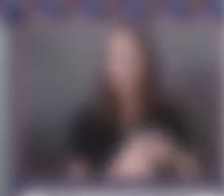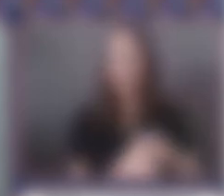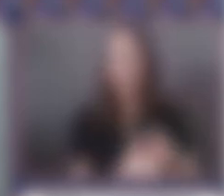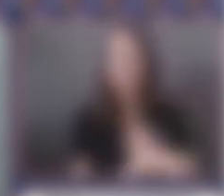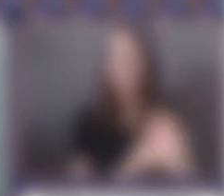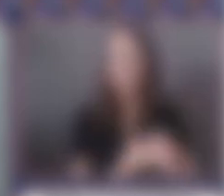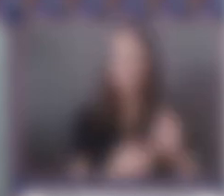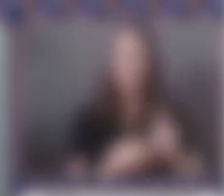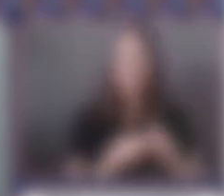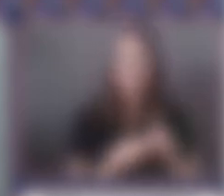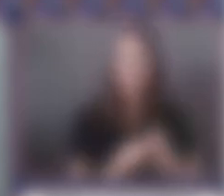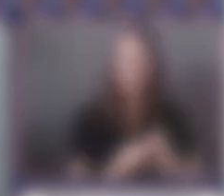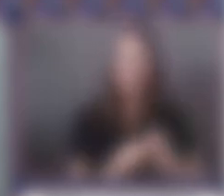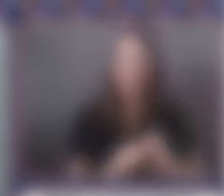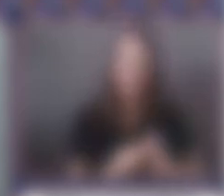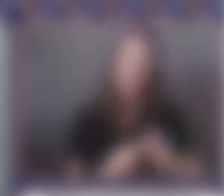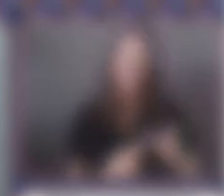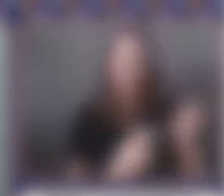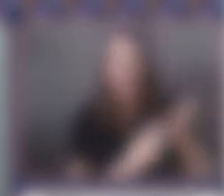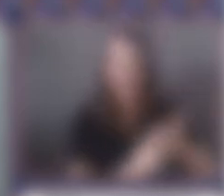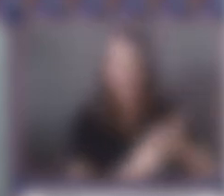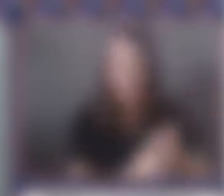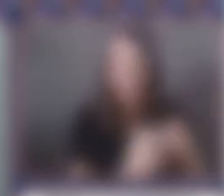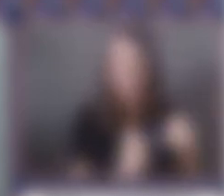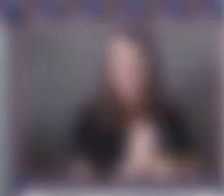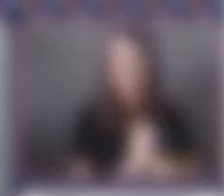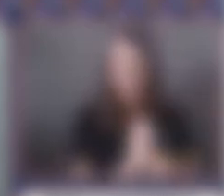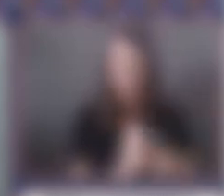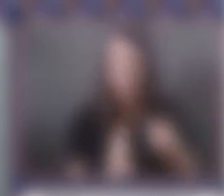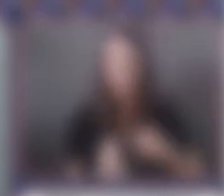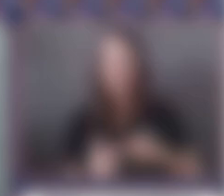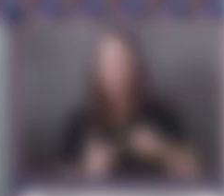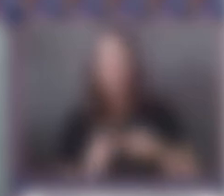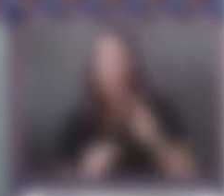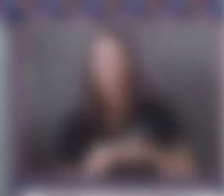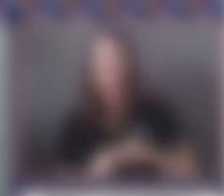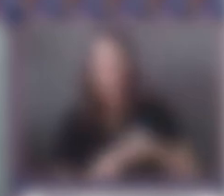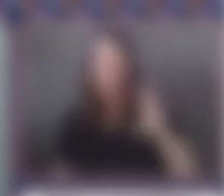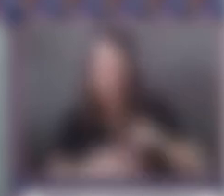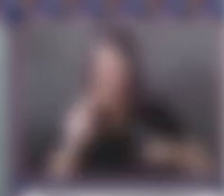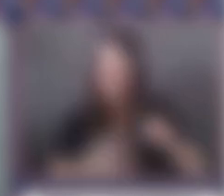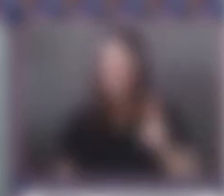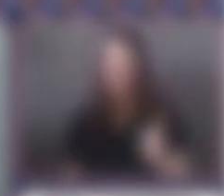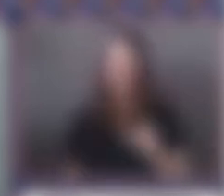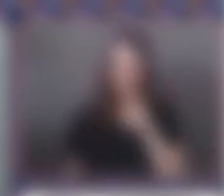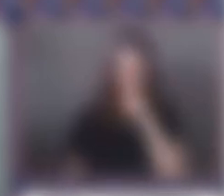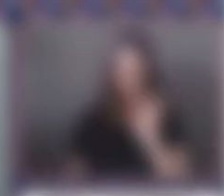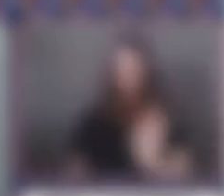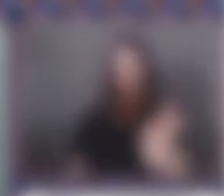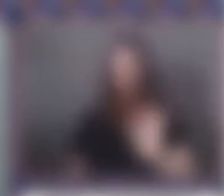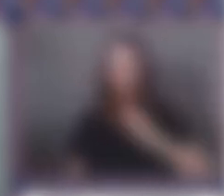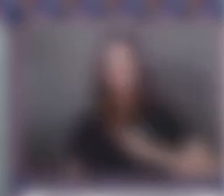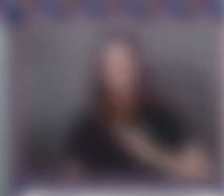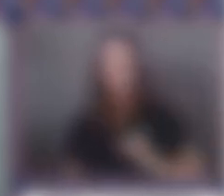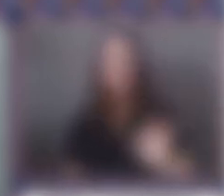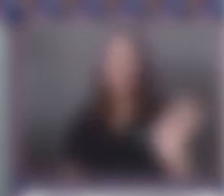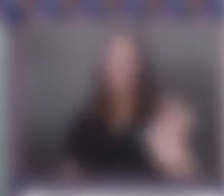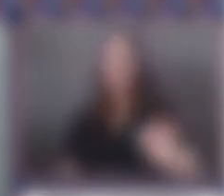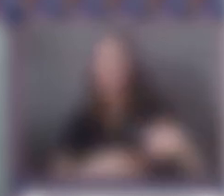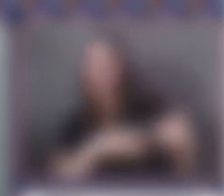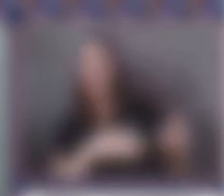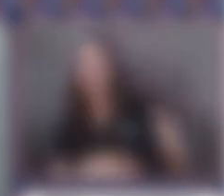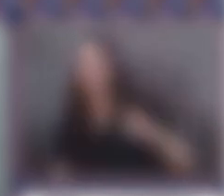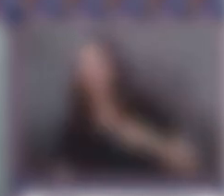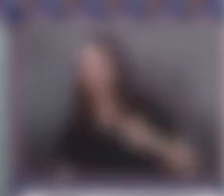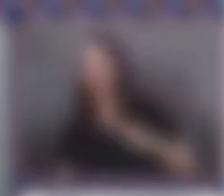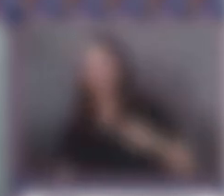be entitled to otherwise if they were reassessed. The bill also makes the process for eligibility reassessment based on